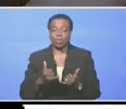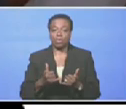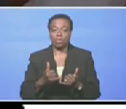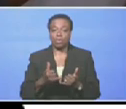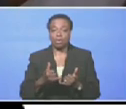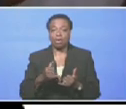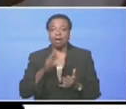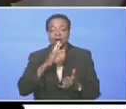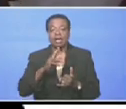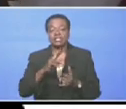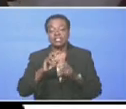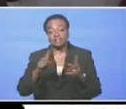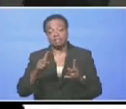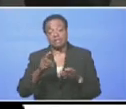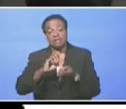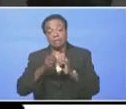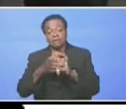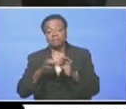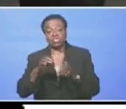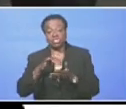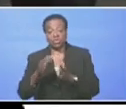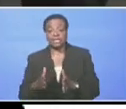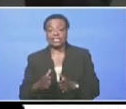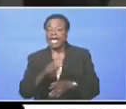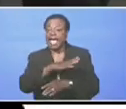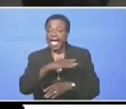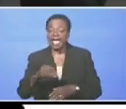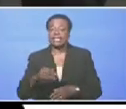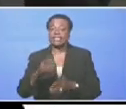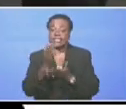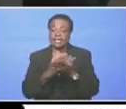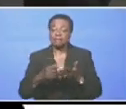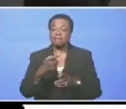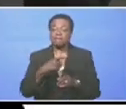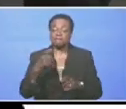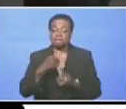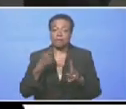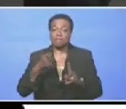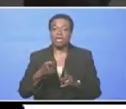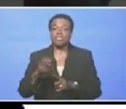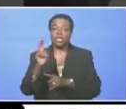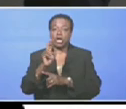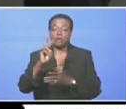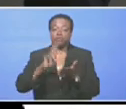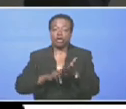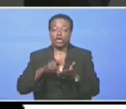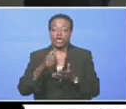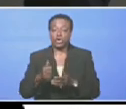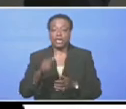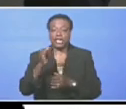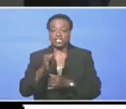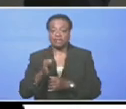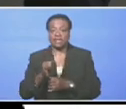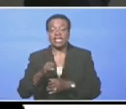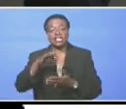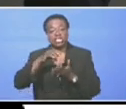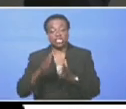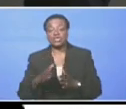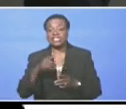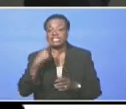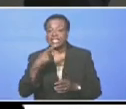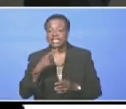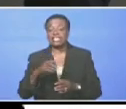students, with even a number enrolled through an urban renewal initiative. Students say the program is beneficial and is paving the way